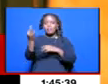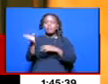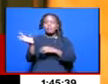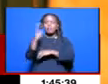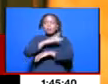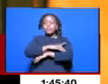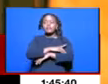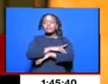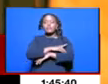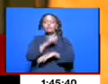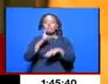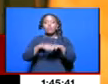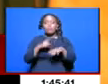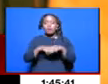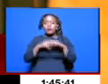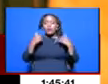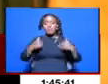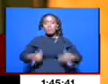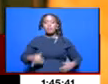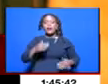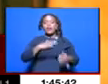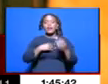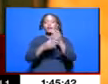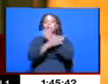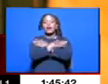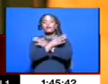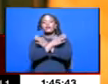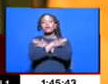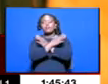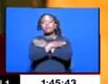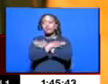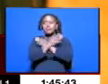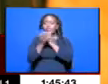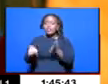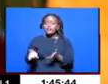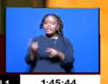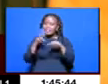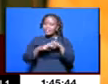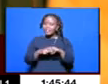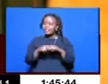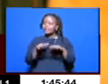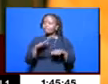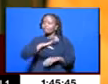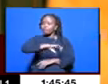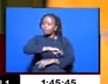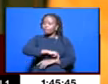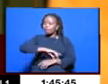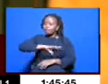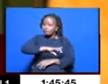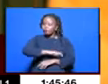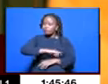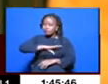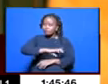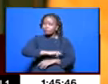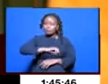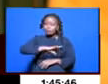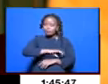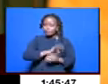during which I and my colleagues here sat patiently, pensively, and